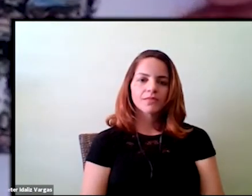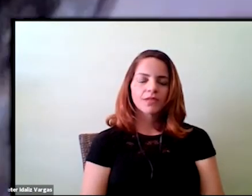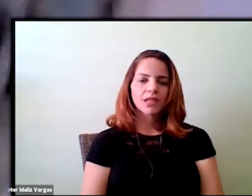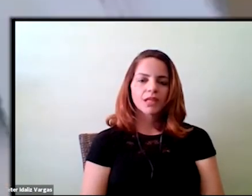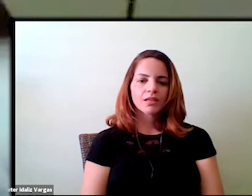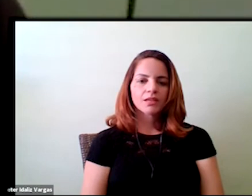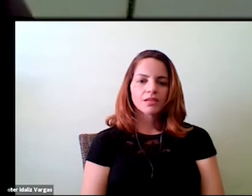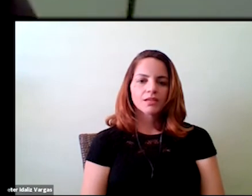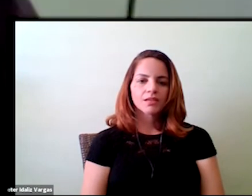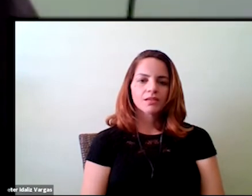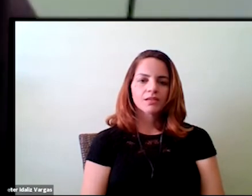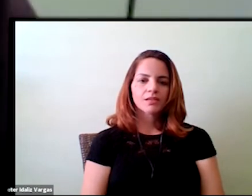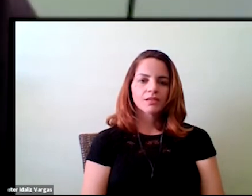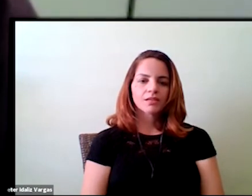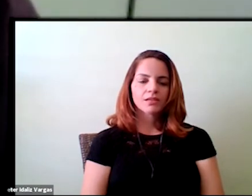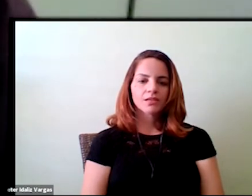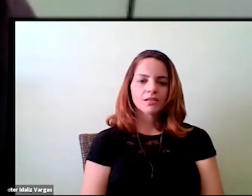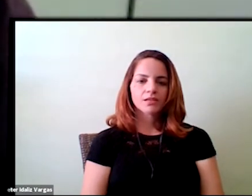vases.